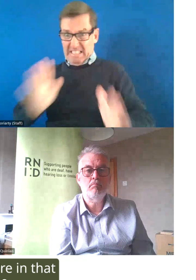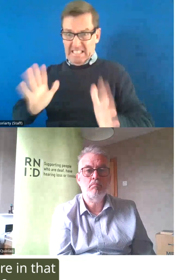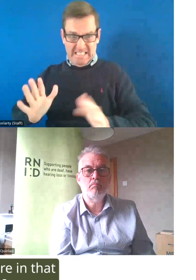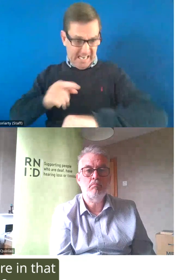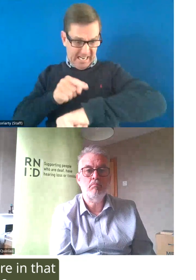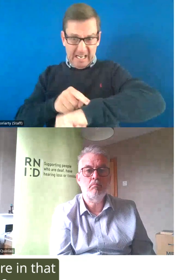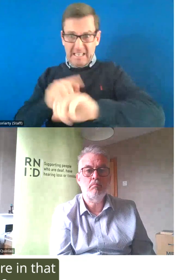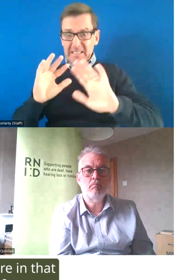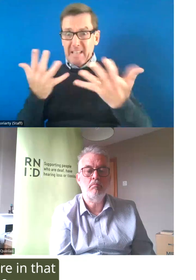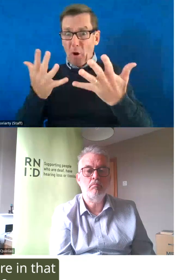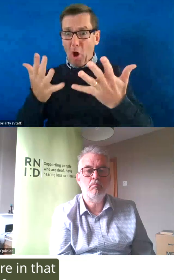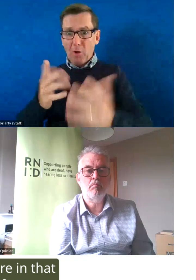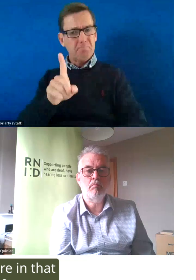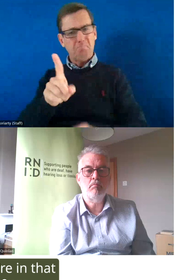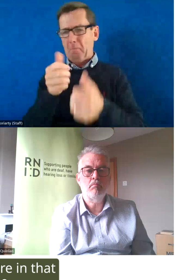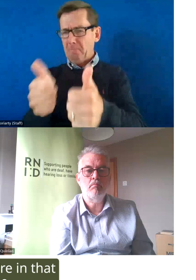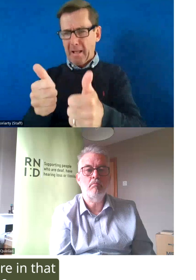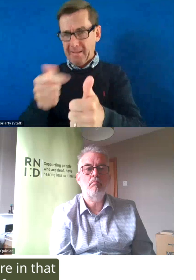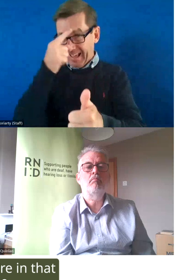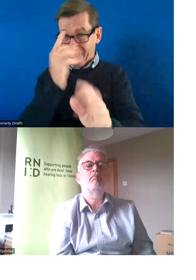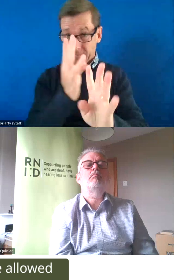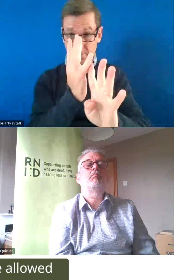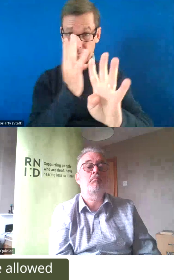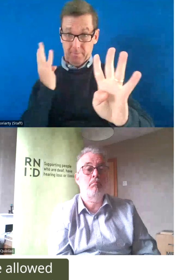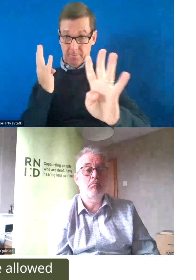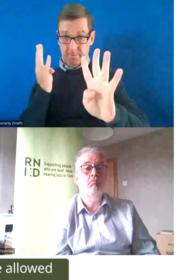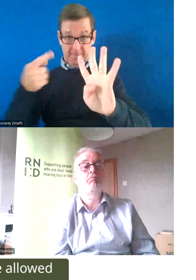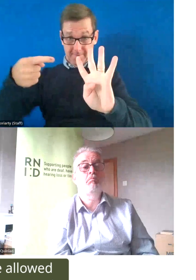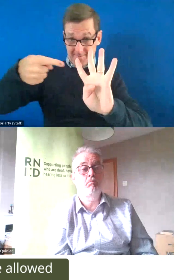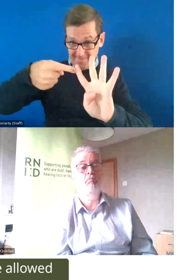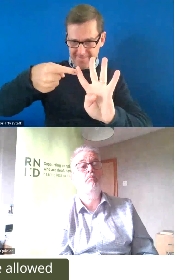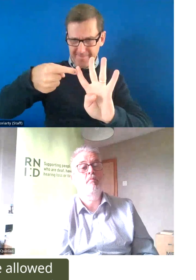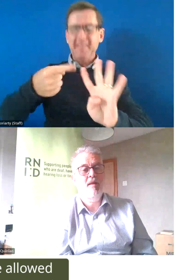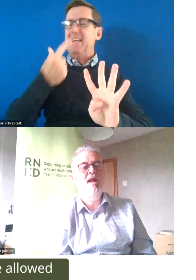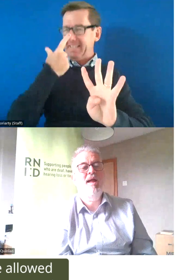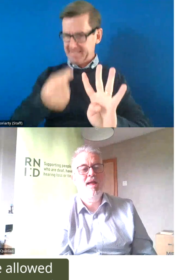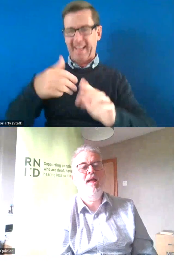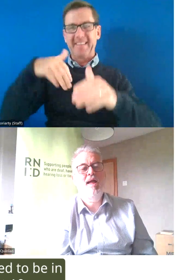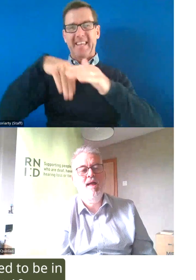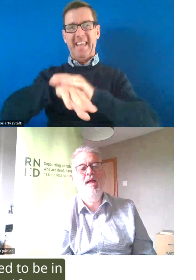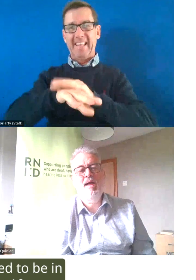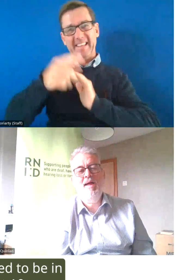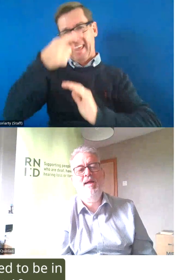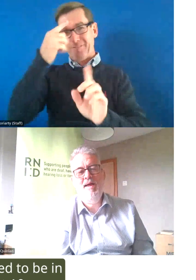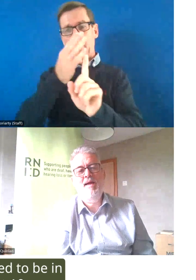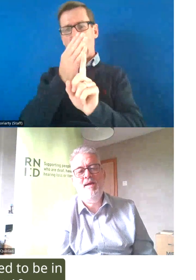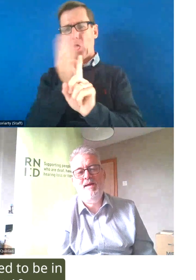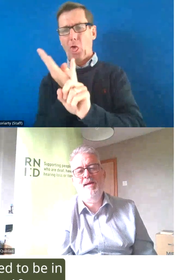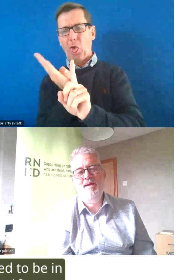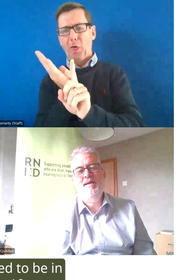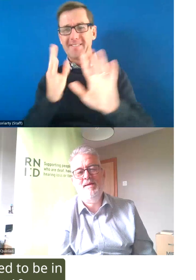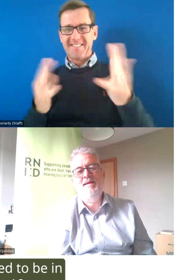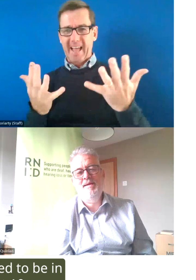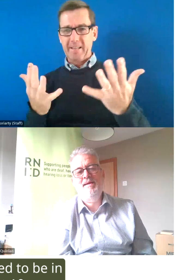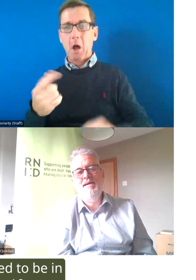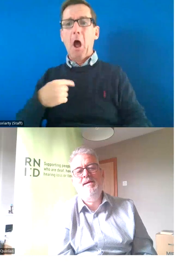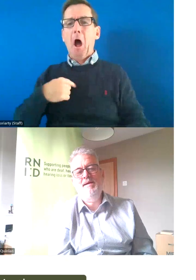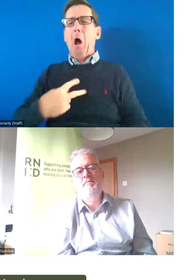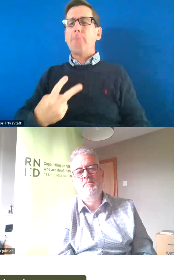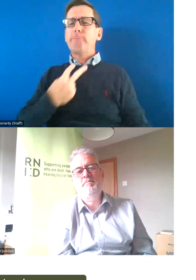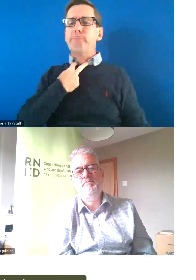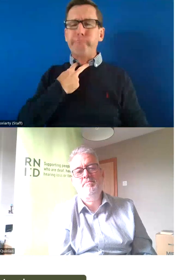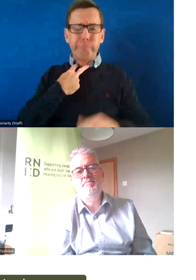queue, so long as you're in that queue by 10 o'clock, you will still be allowed to go in and cast your vote. So you don't need to be in the building at